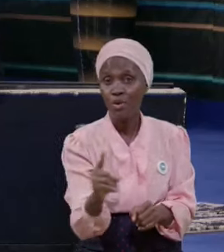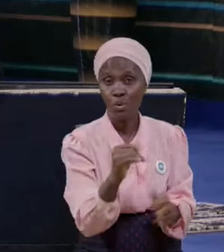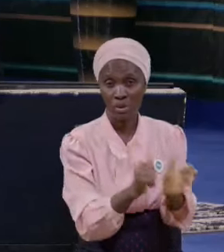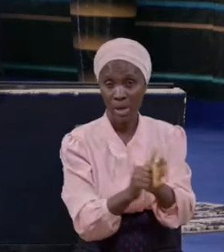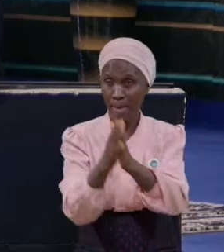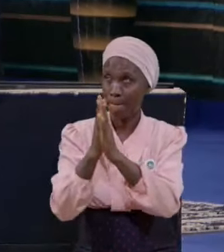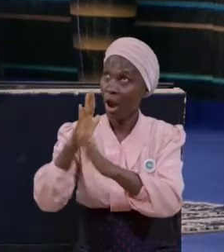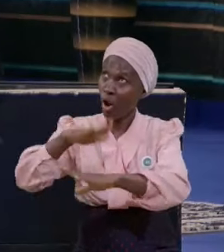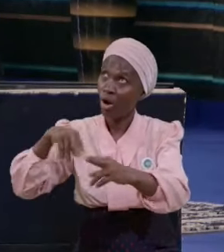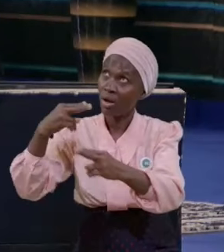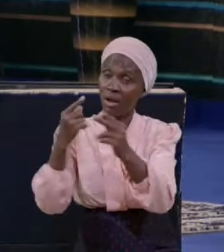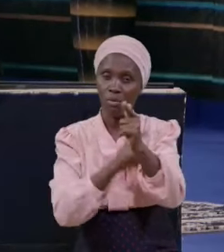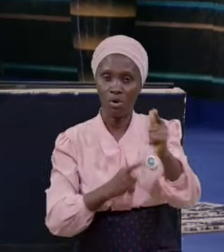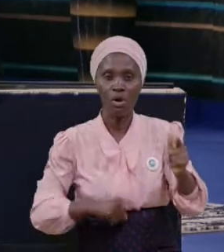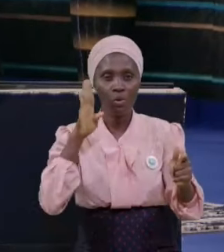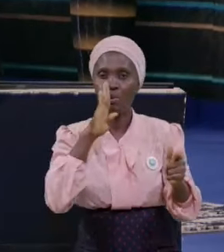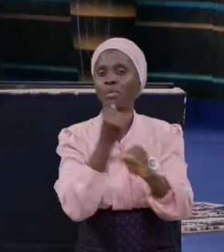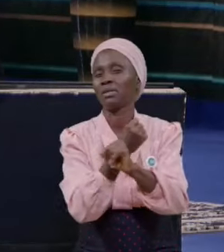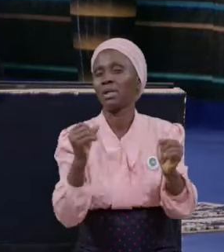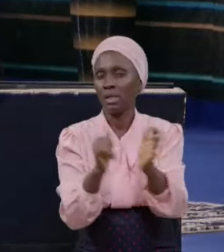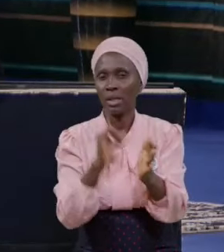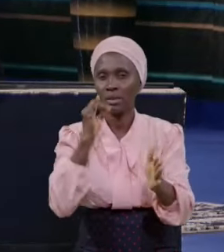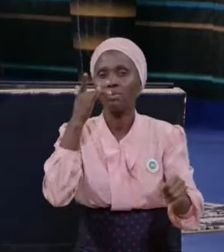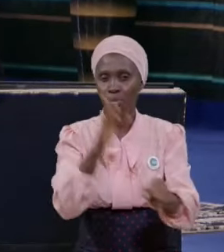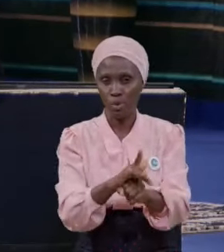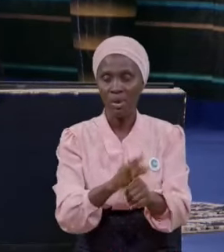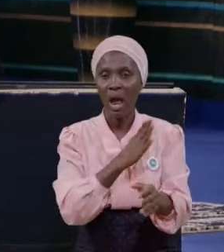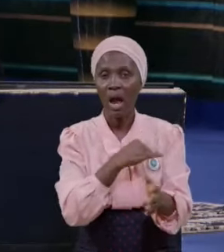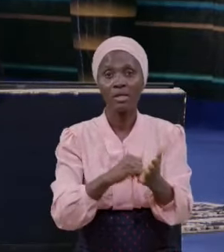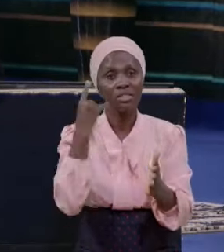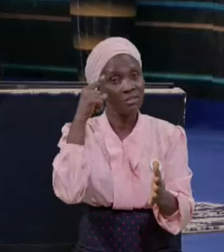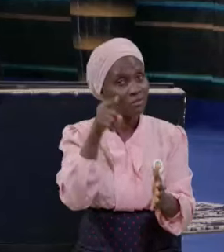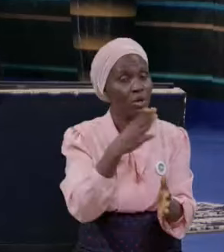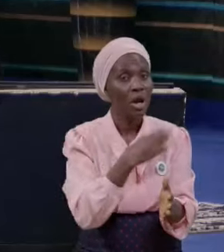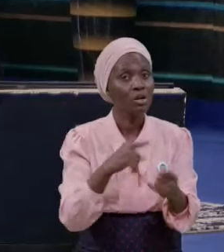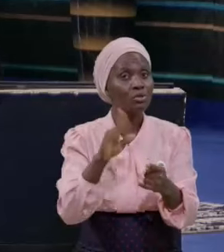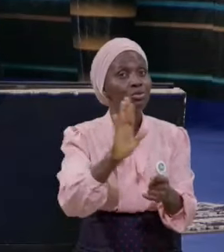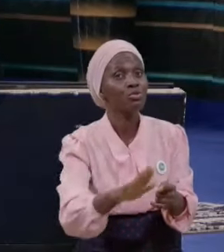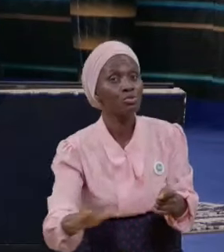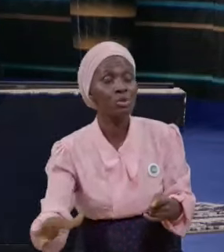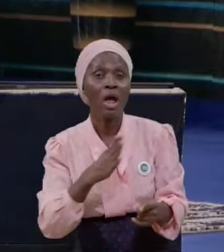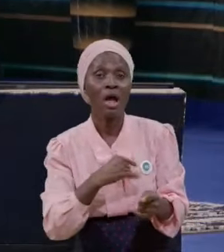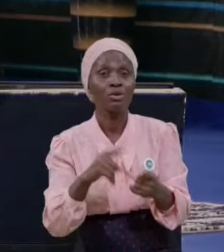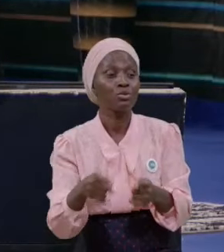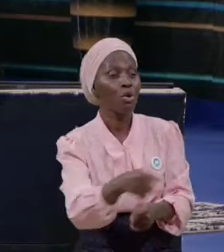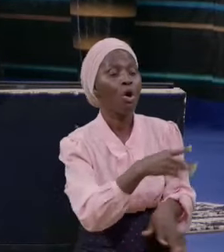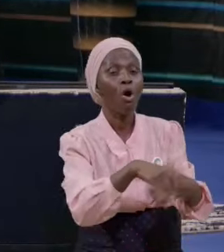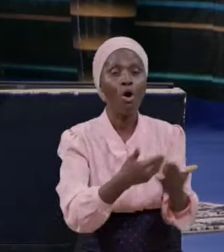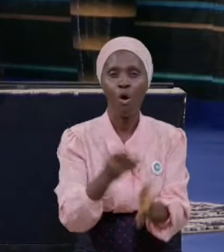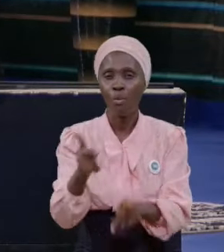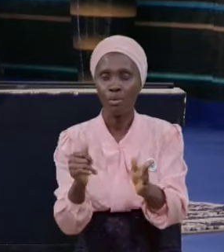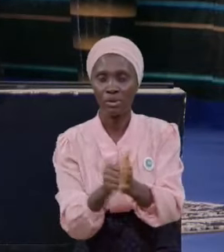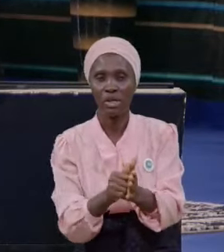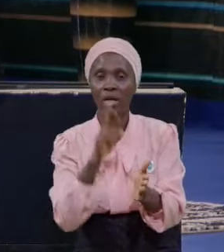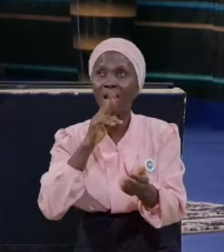promise is unto you and to your children and to them, to all that are far off, even as many as the Lord our